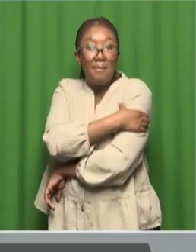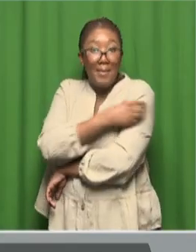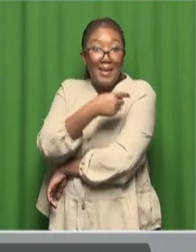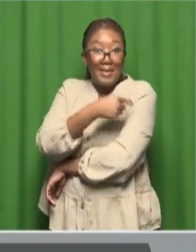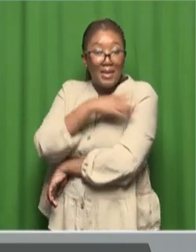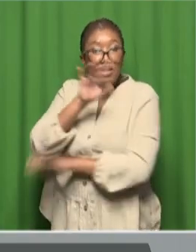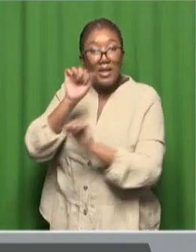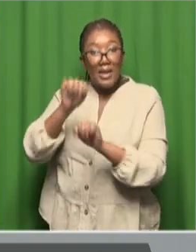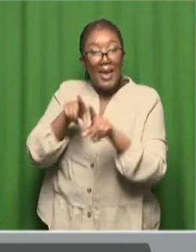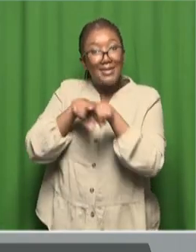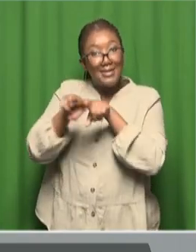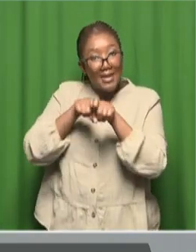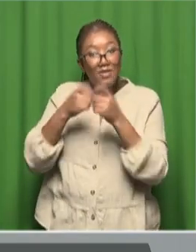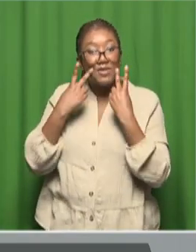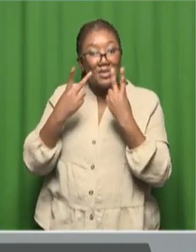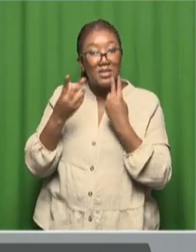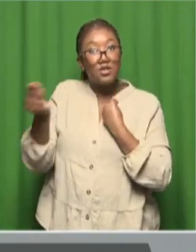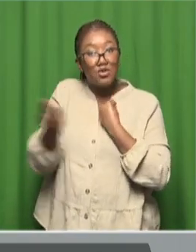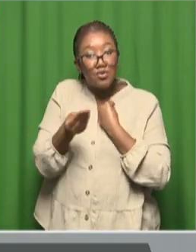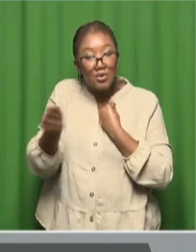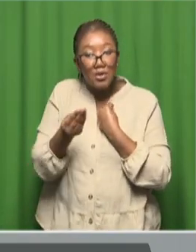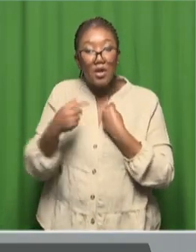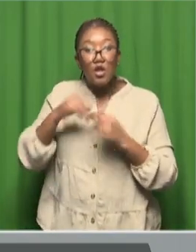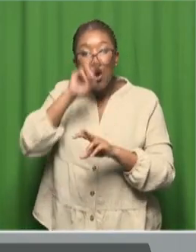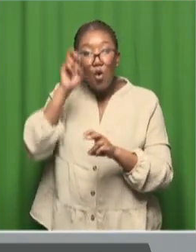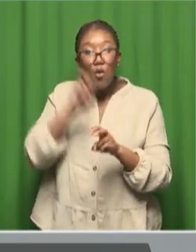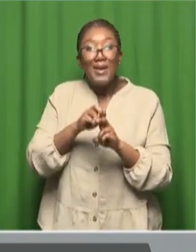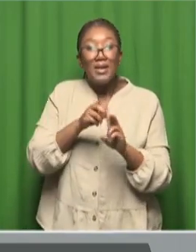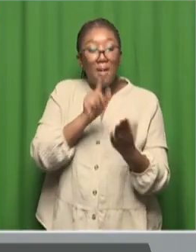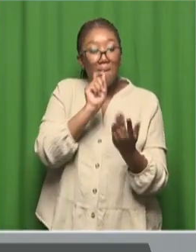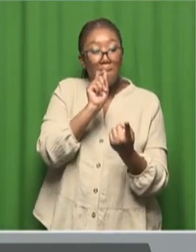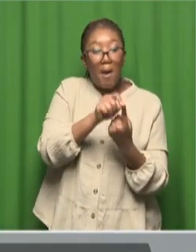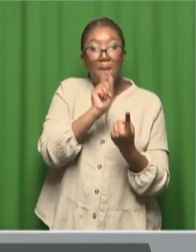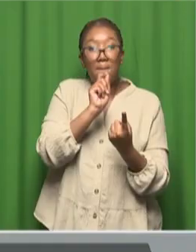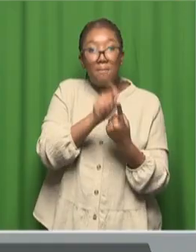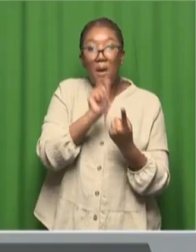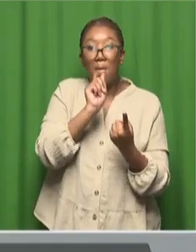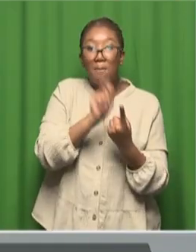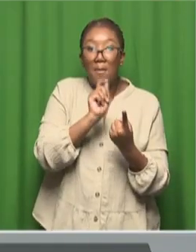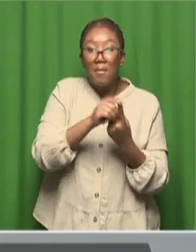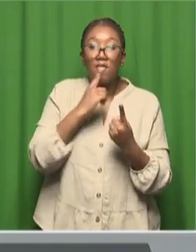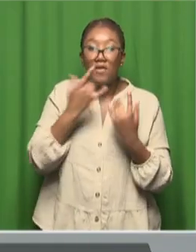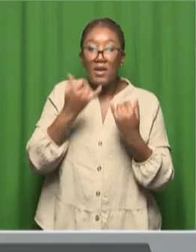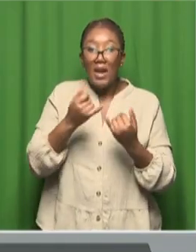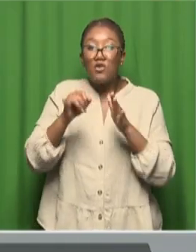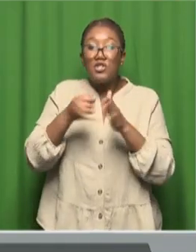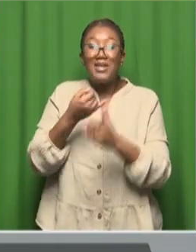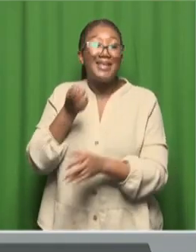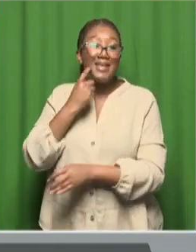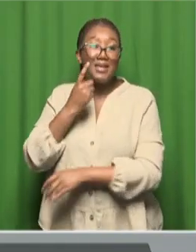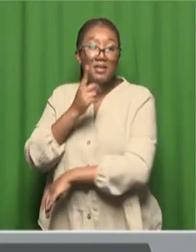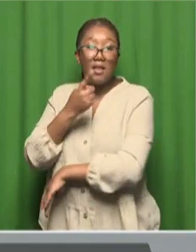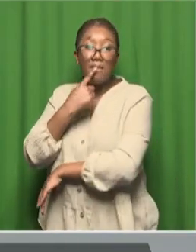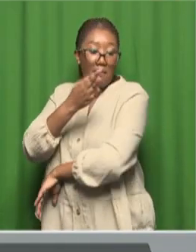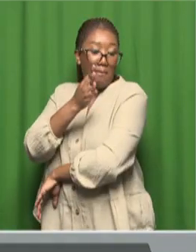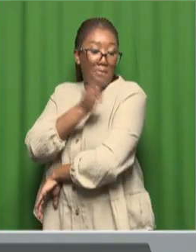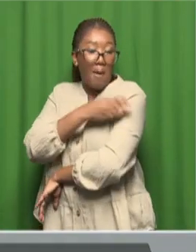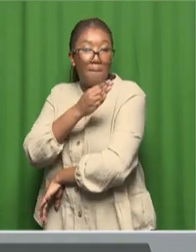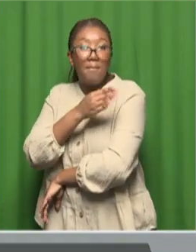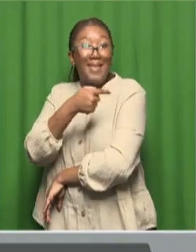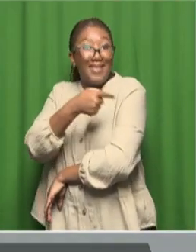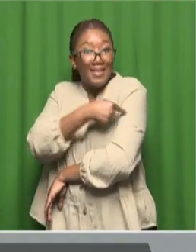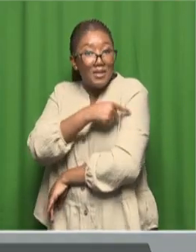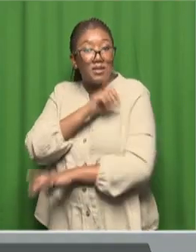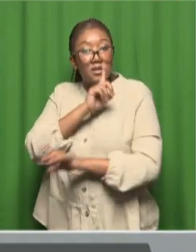themselves multiple times a day, which is distressing to them. Yeah. This will pick up and monitor your glucose levels 24 hours. We've got